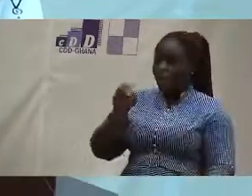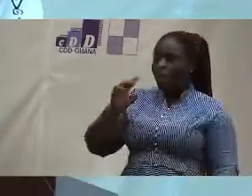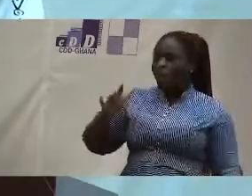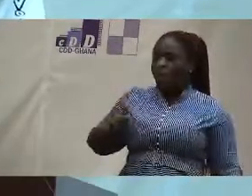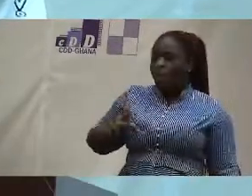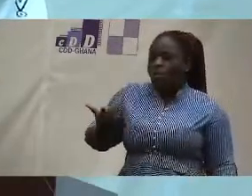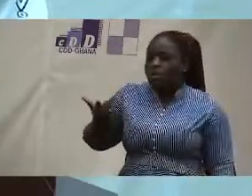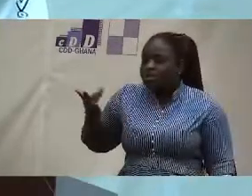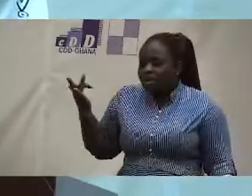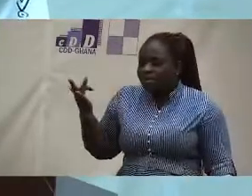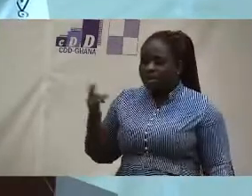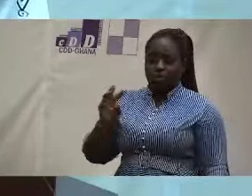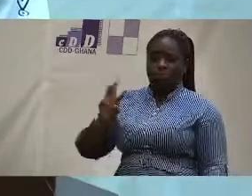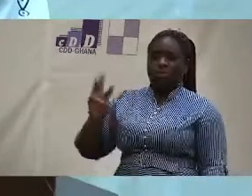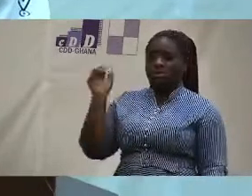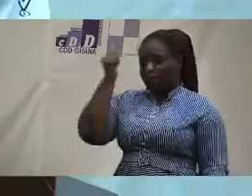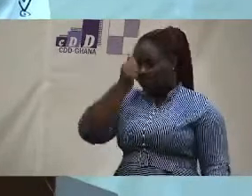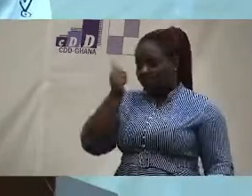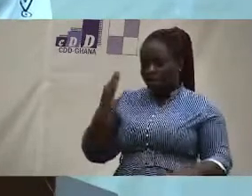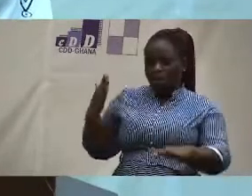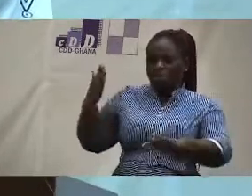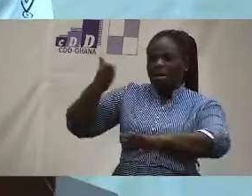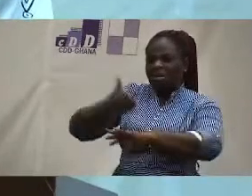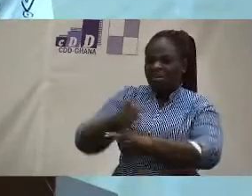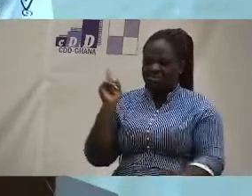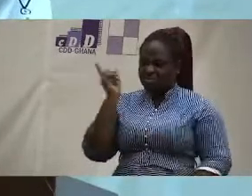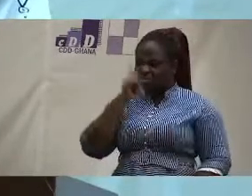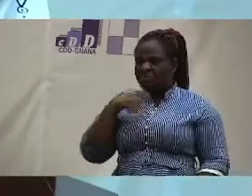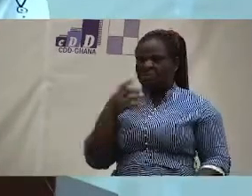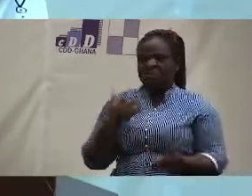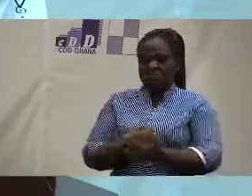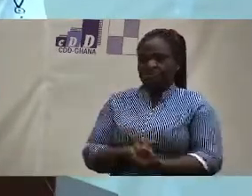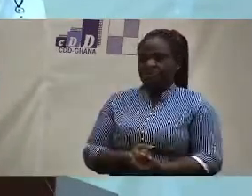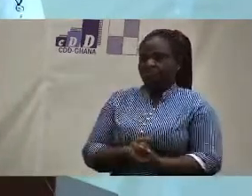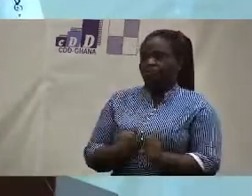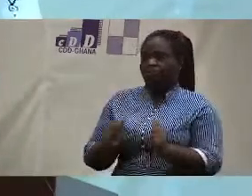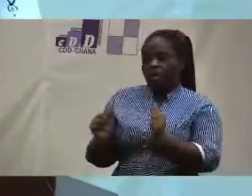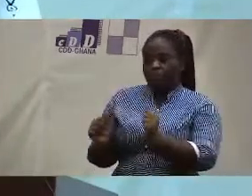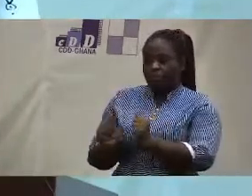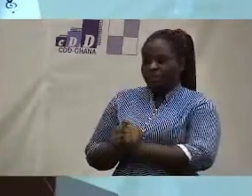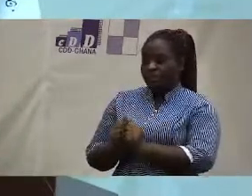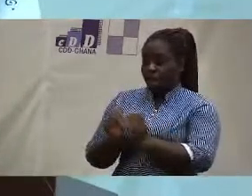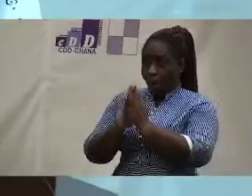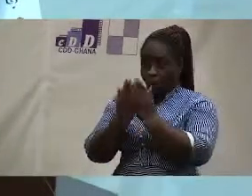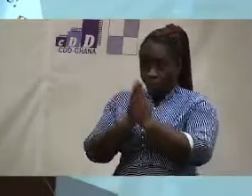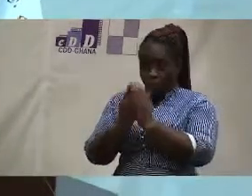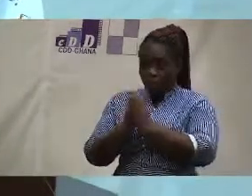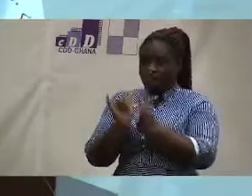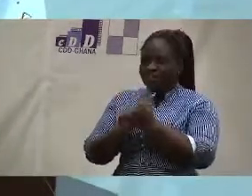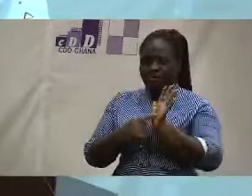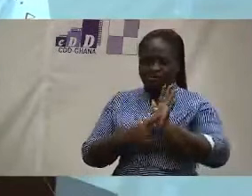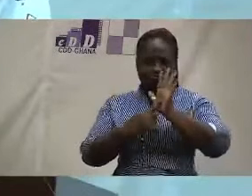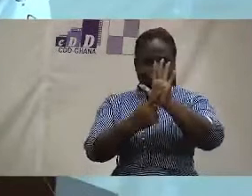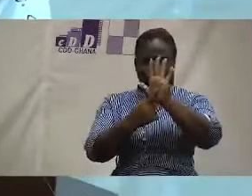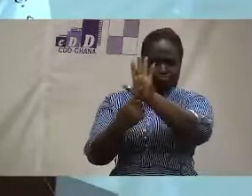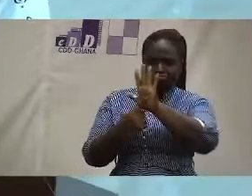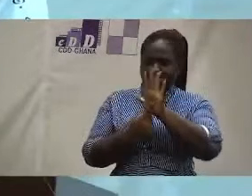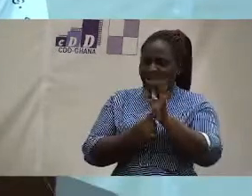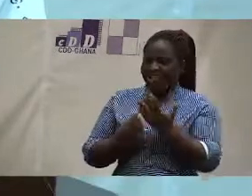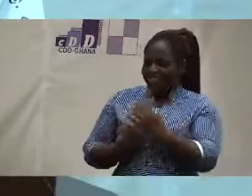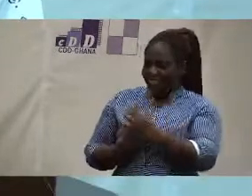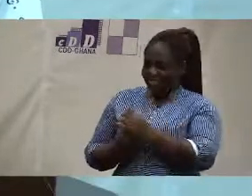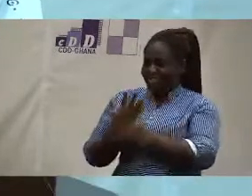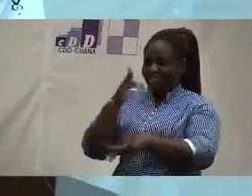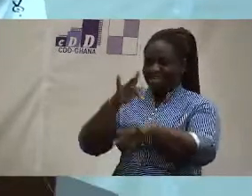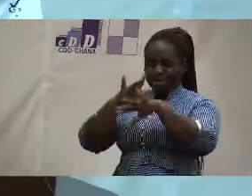Everyday Life in West Africa, Beyond Fake News, with Jamie Hitchin, a book that showcases the